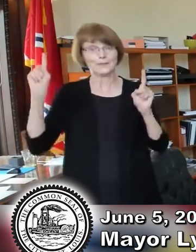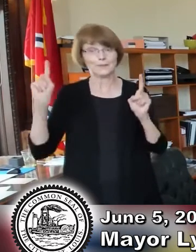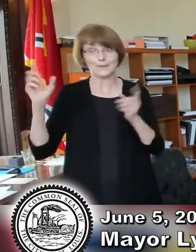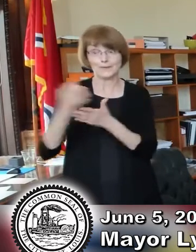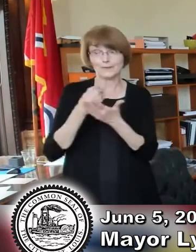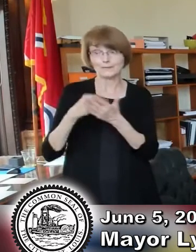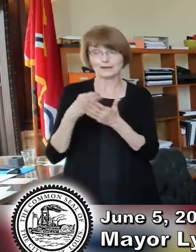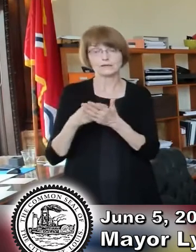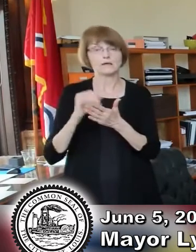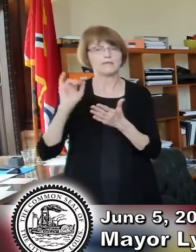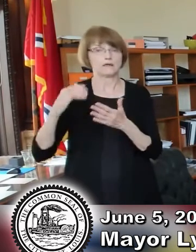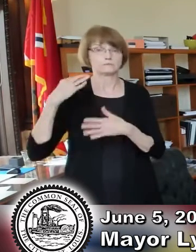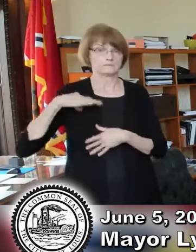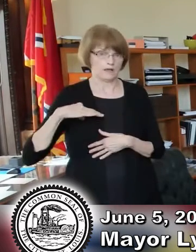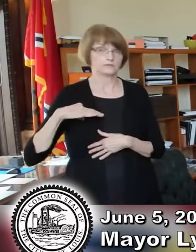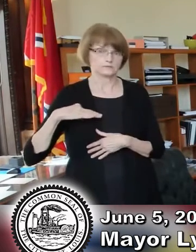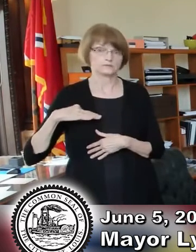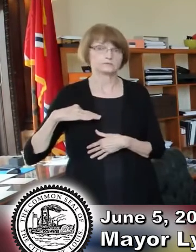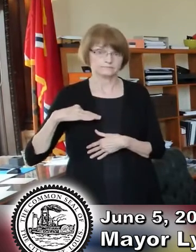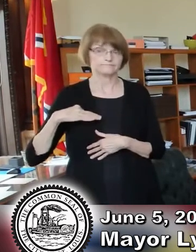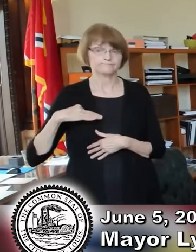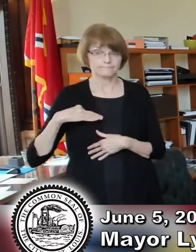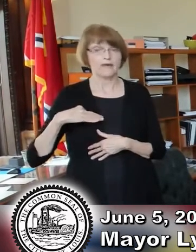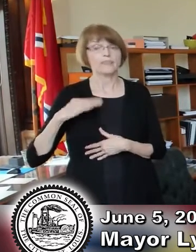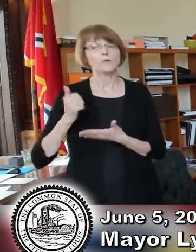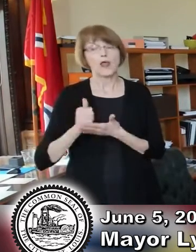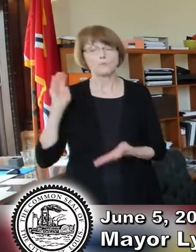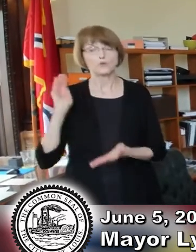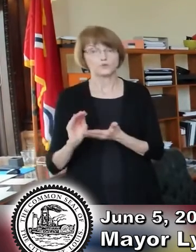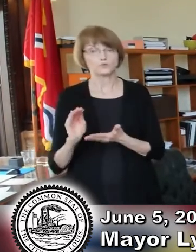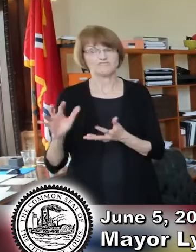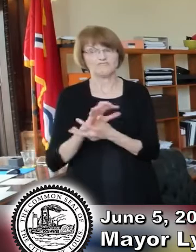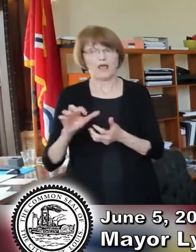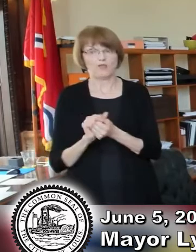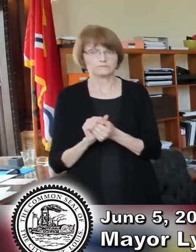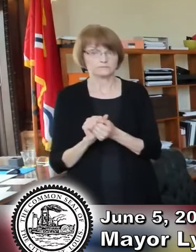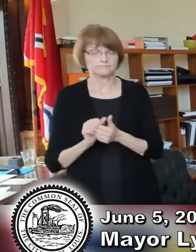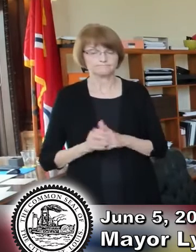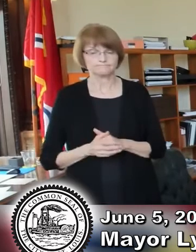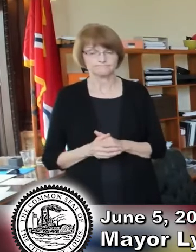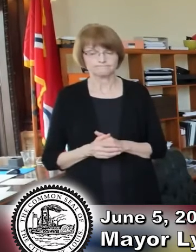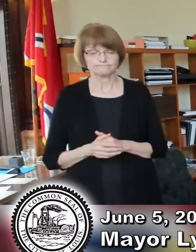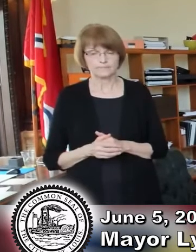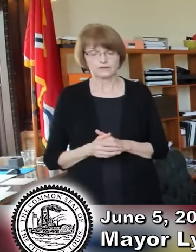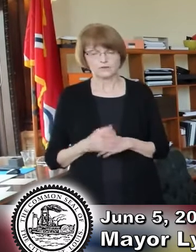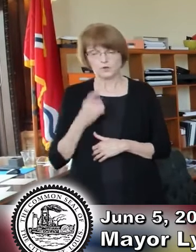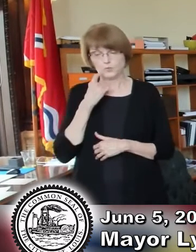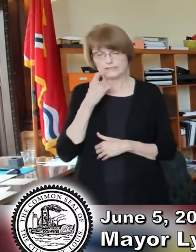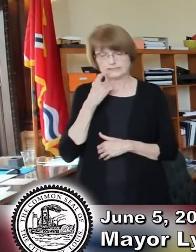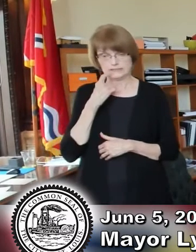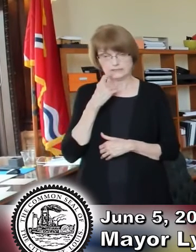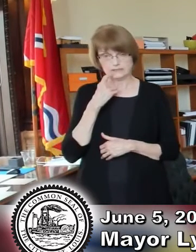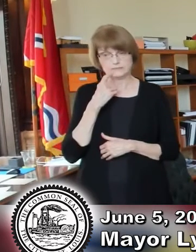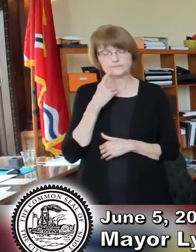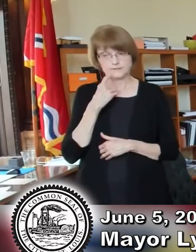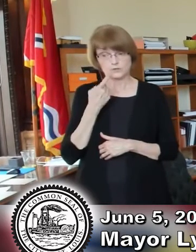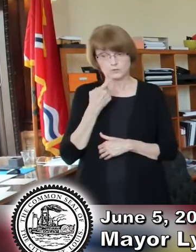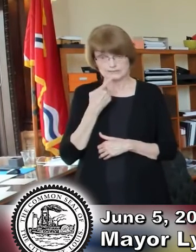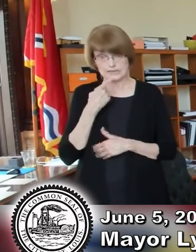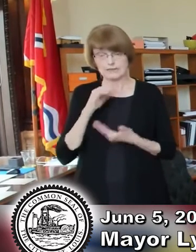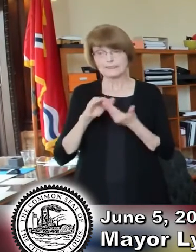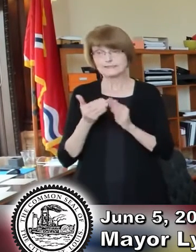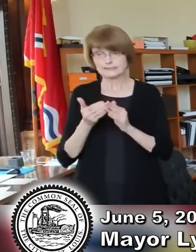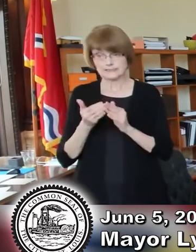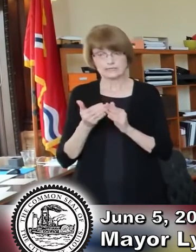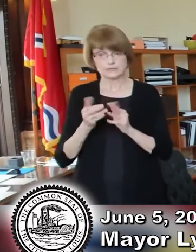that is a plus for reducing violent crime. Earlier you mentioned that the city's in a position to be able to